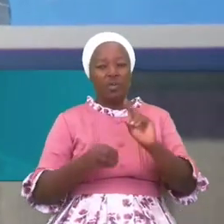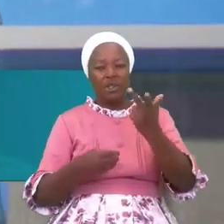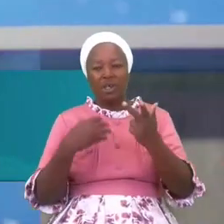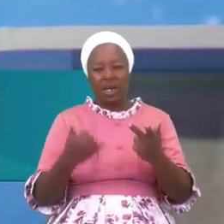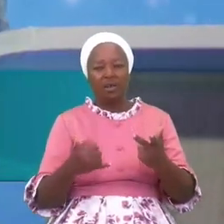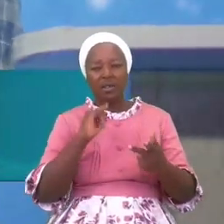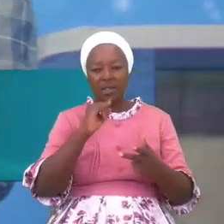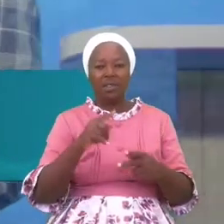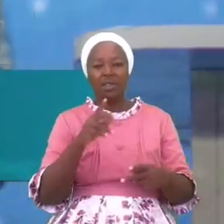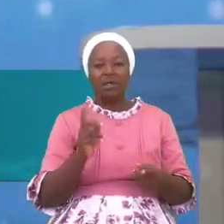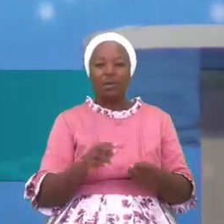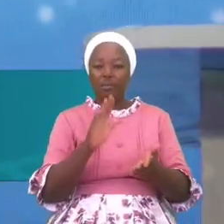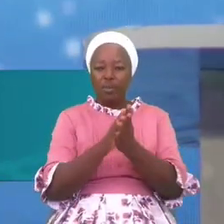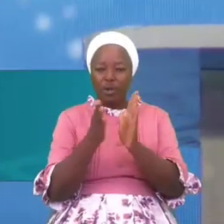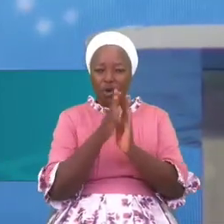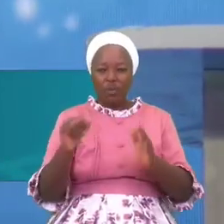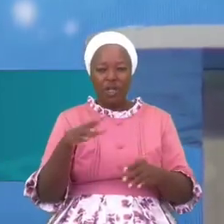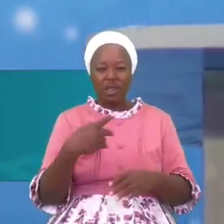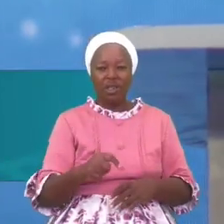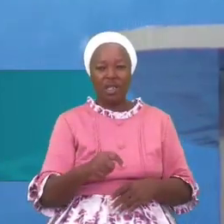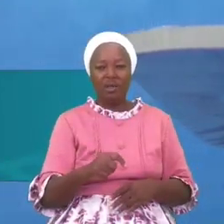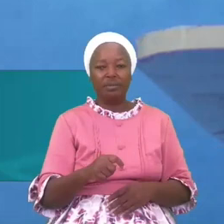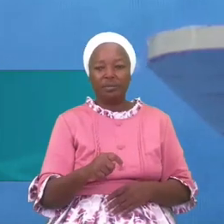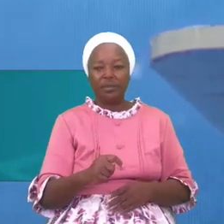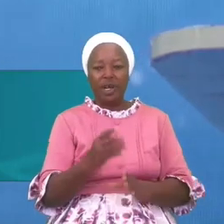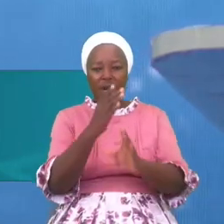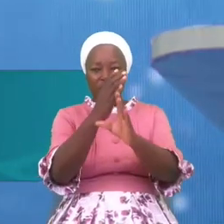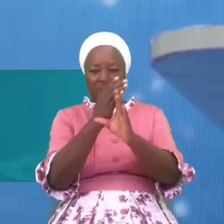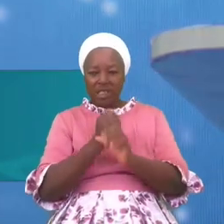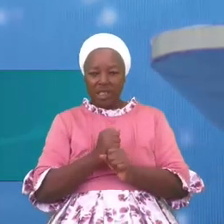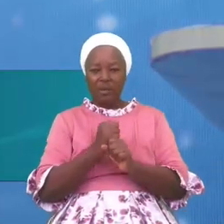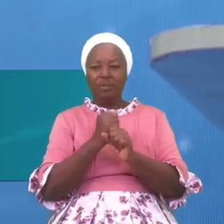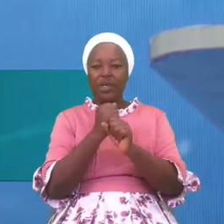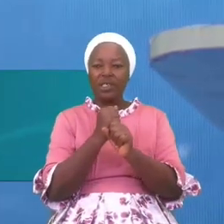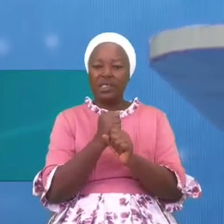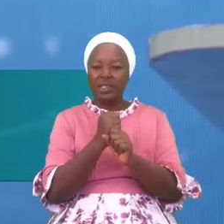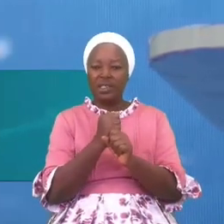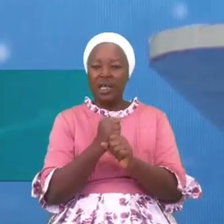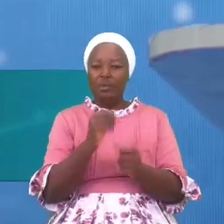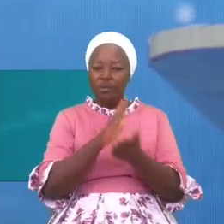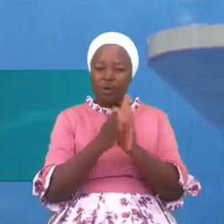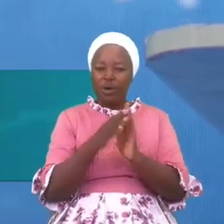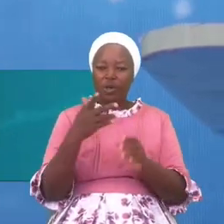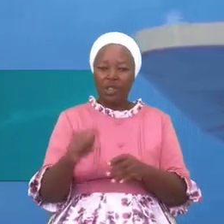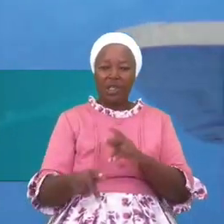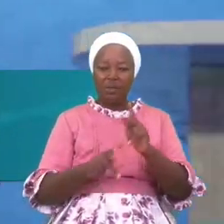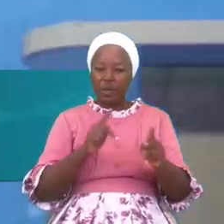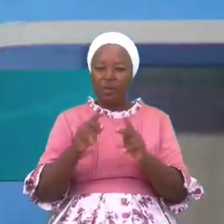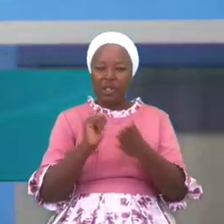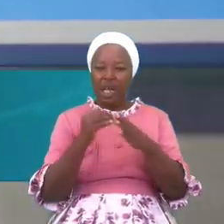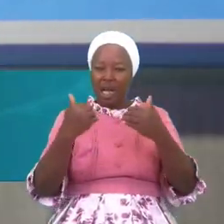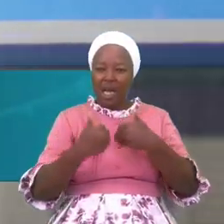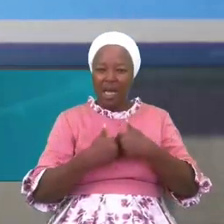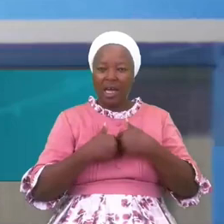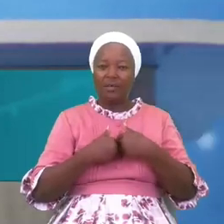becoming the receivers, becoming the people that have his wholeness for all seekers, for everyone